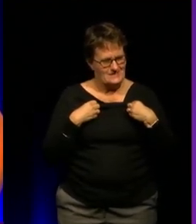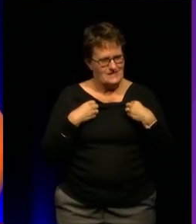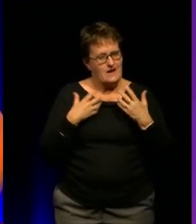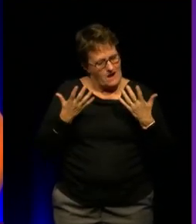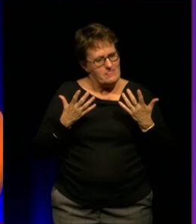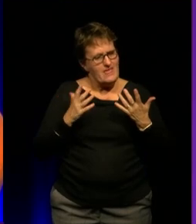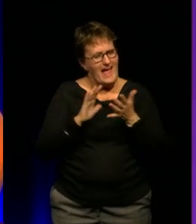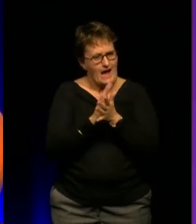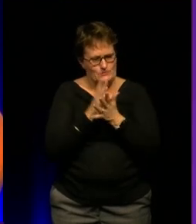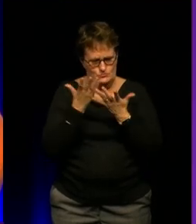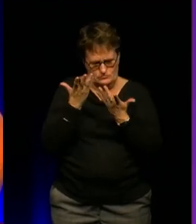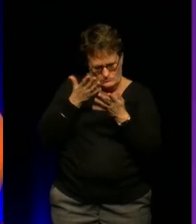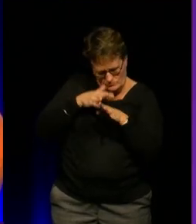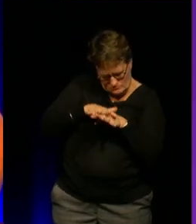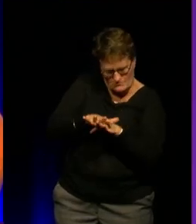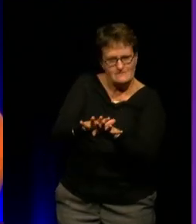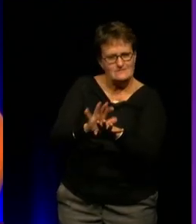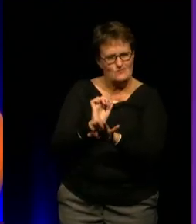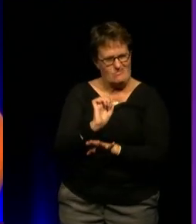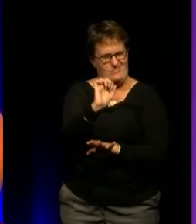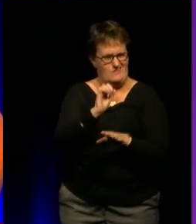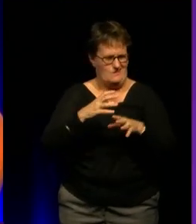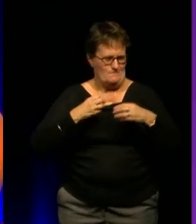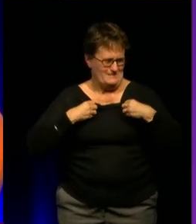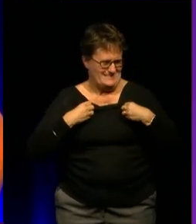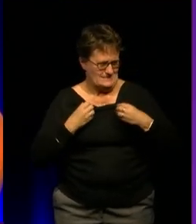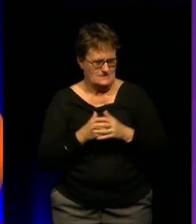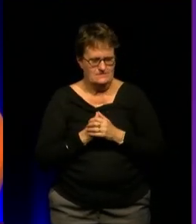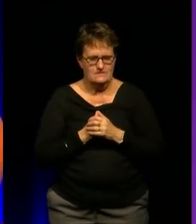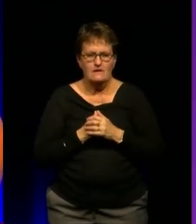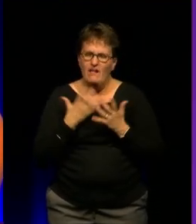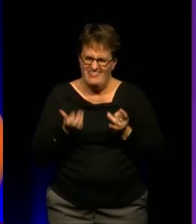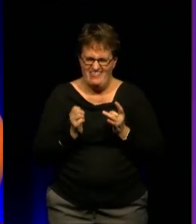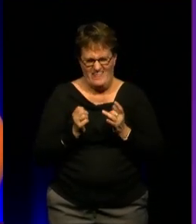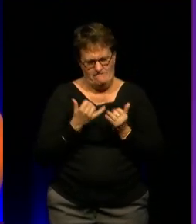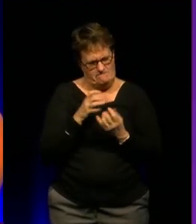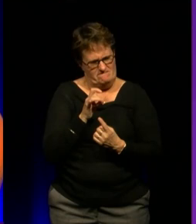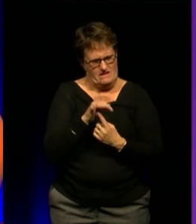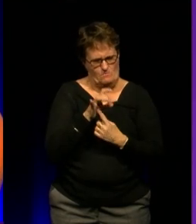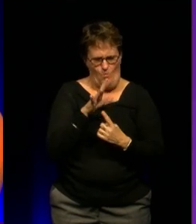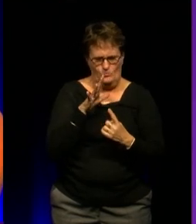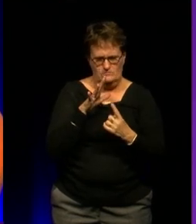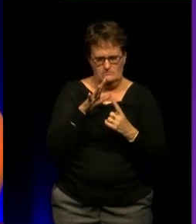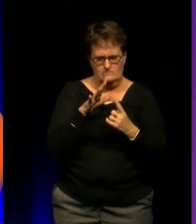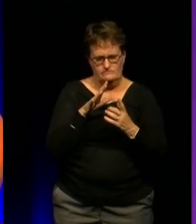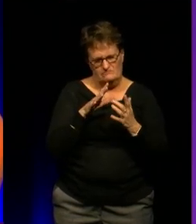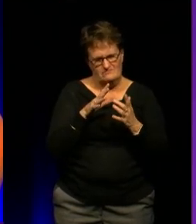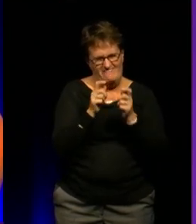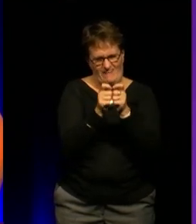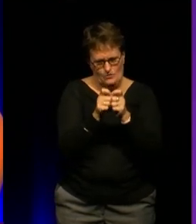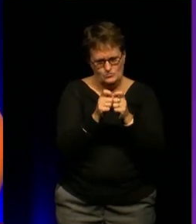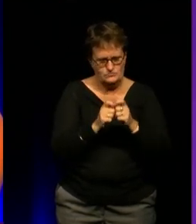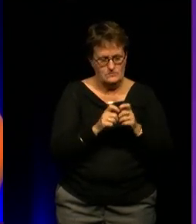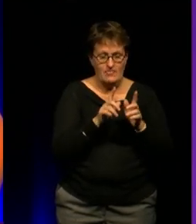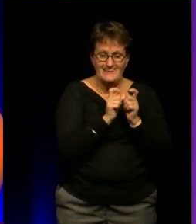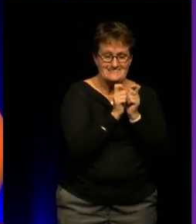are prepared to evolve into that position. So I think those kind of core values are very important. Obviously, it depends on the role. A sales role is pretty different to a technical role,